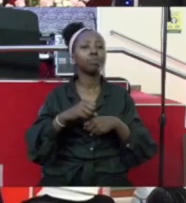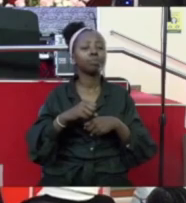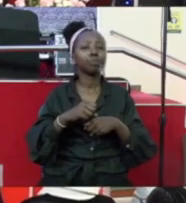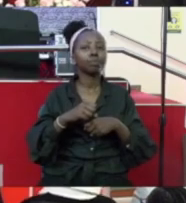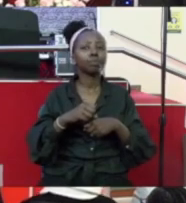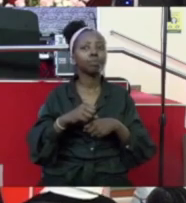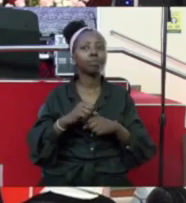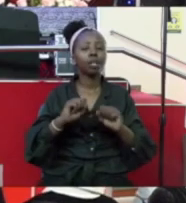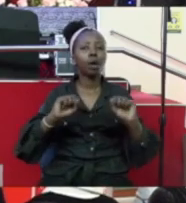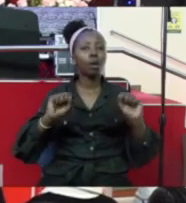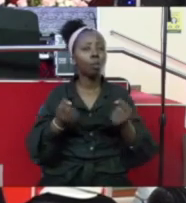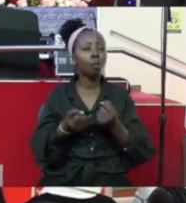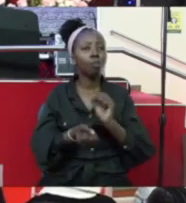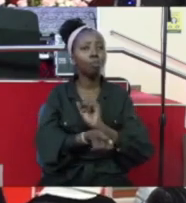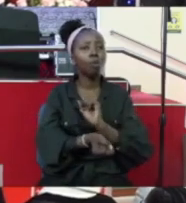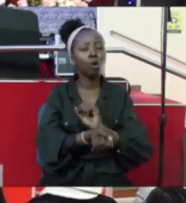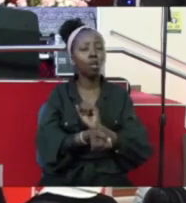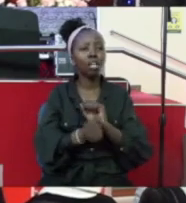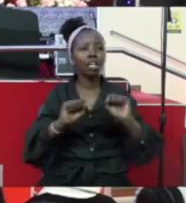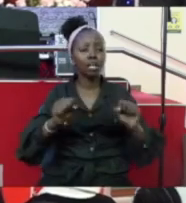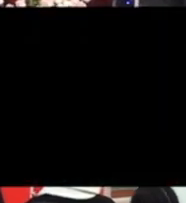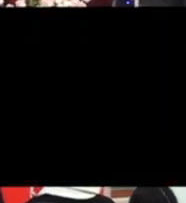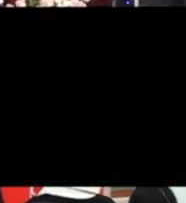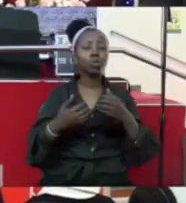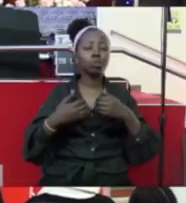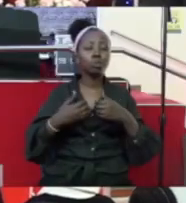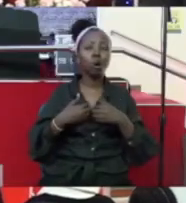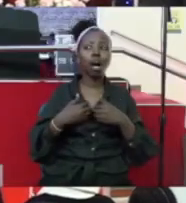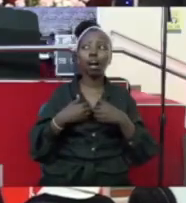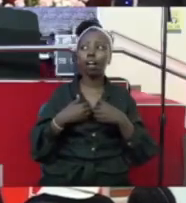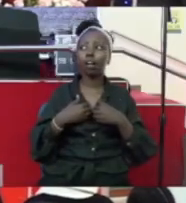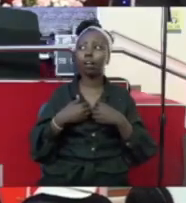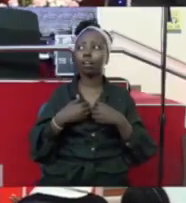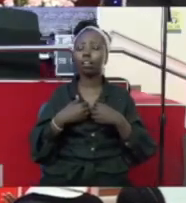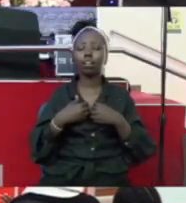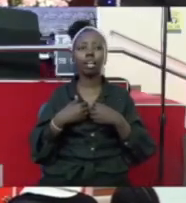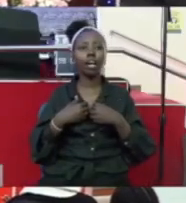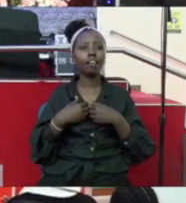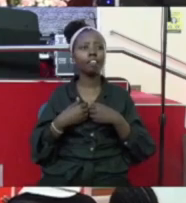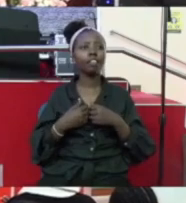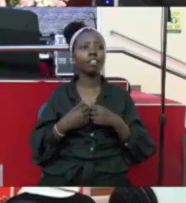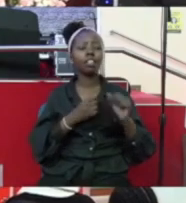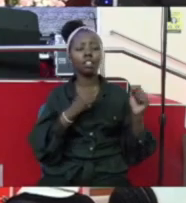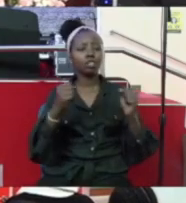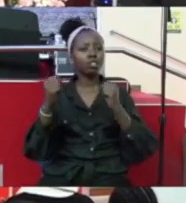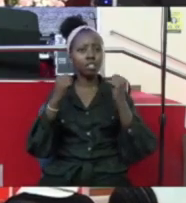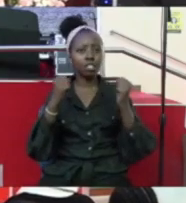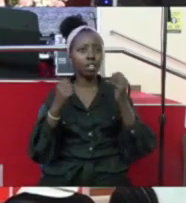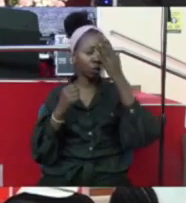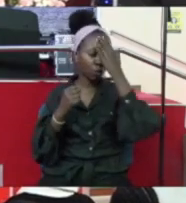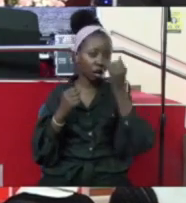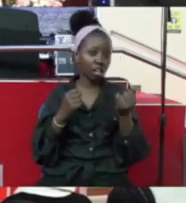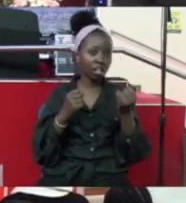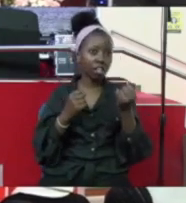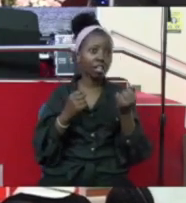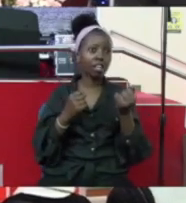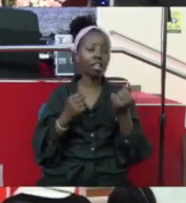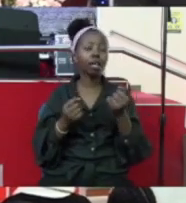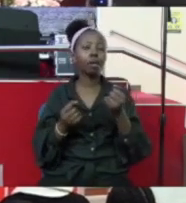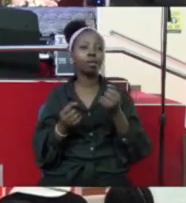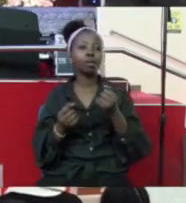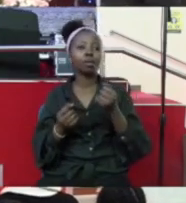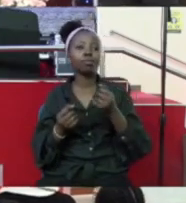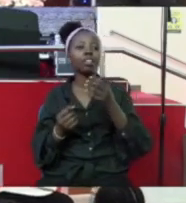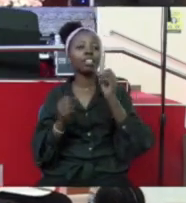named Barnabas. Paulo hangekuwa na athari ambayo alikuwa nayo bila Barnabas. Barnabas was one of the disciples. Alikuwa ni mmoja wapo wanafunzi.